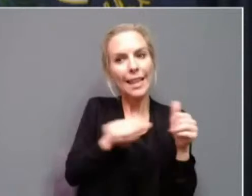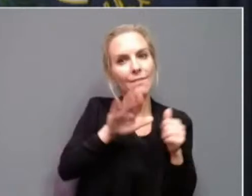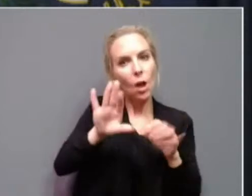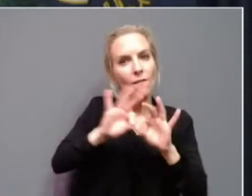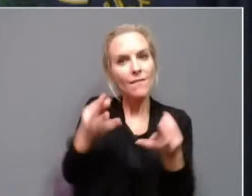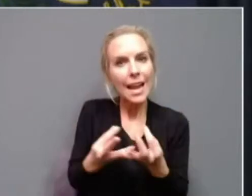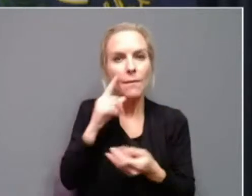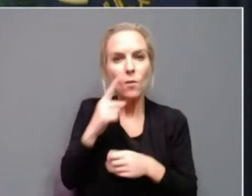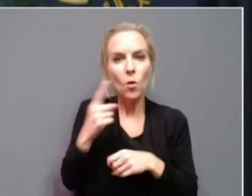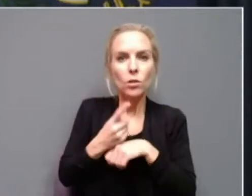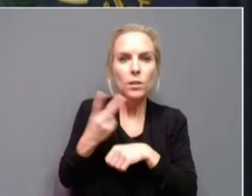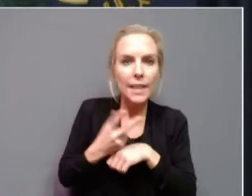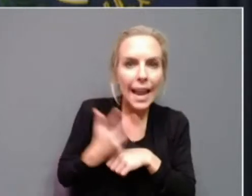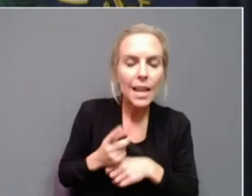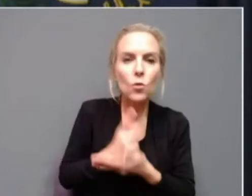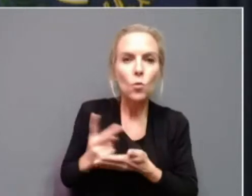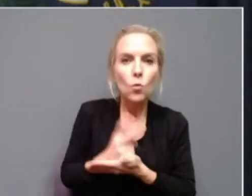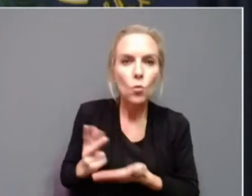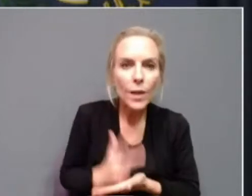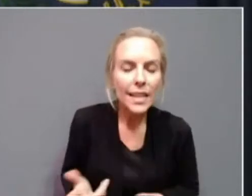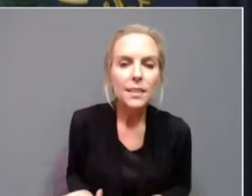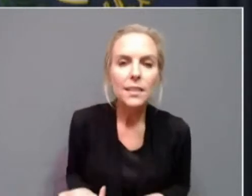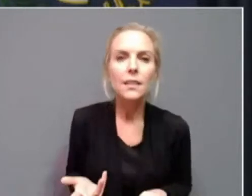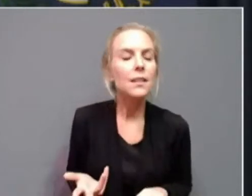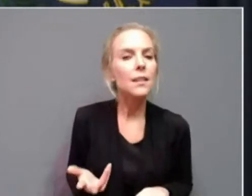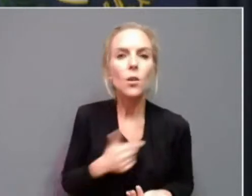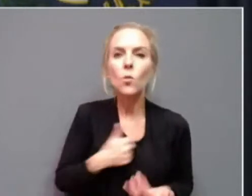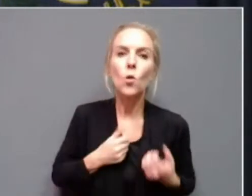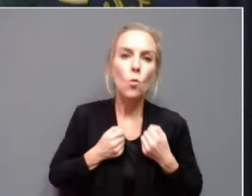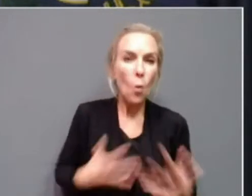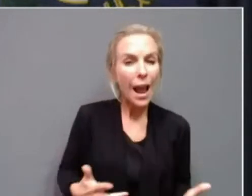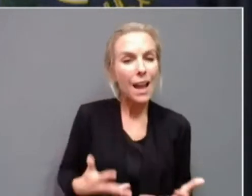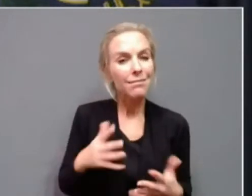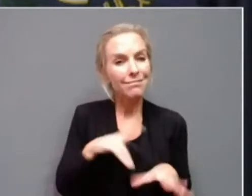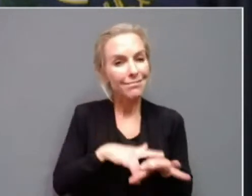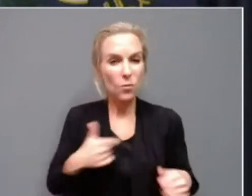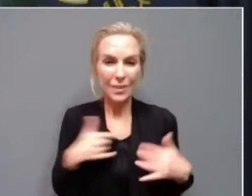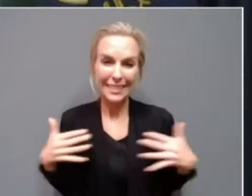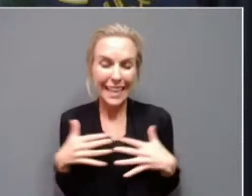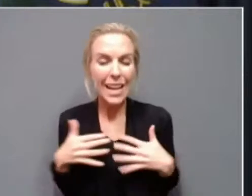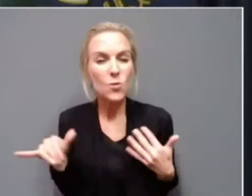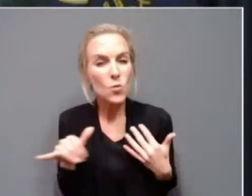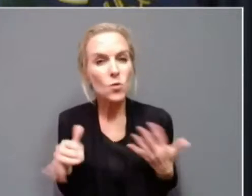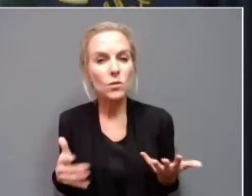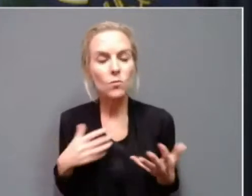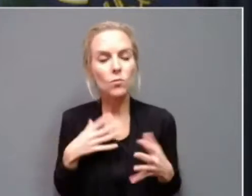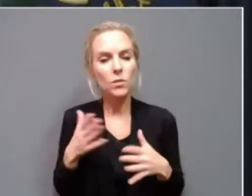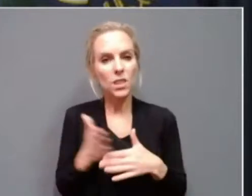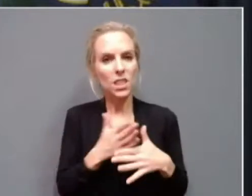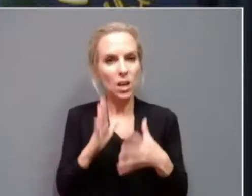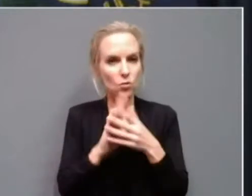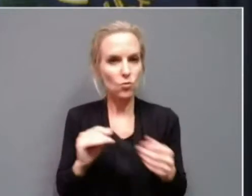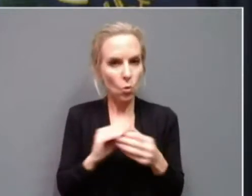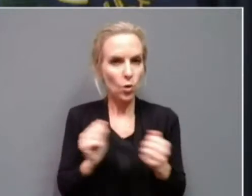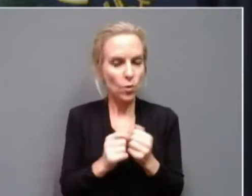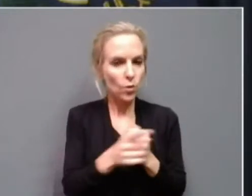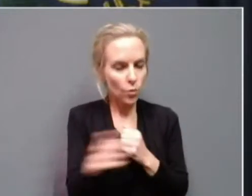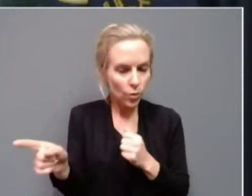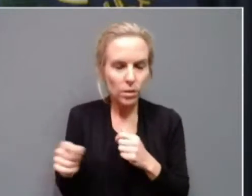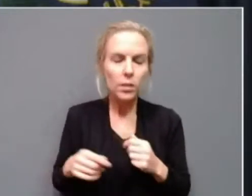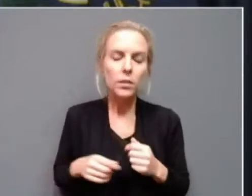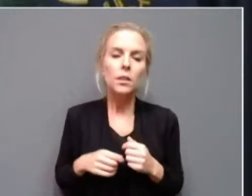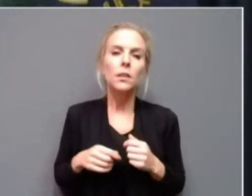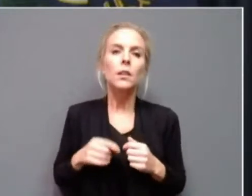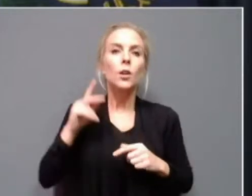weeks. We were worn out and we were scared. I want to share a story if I can. People